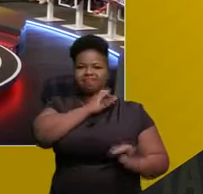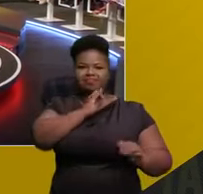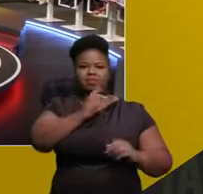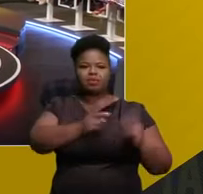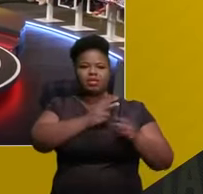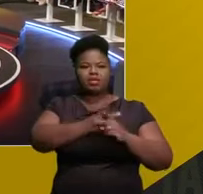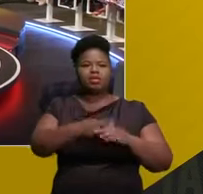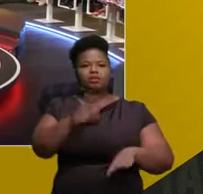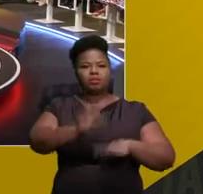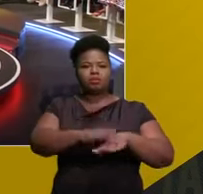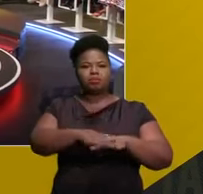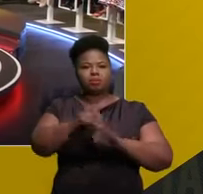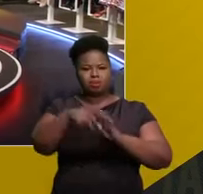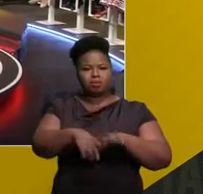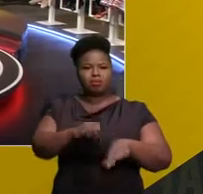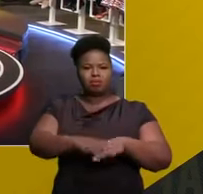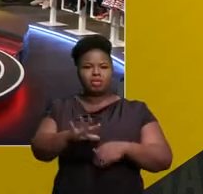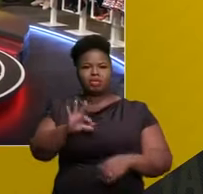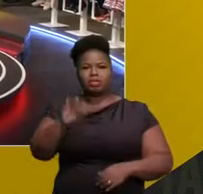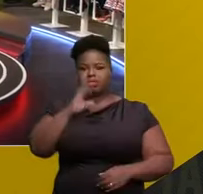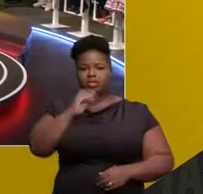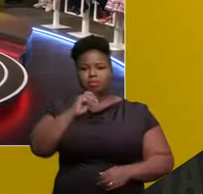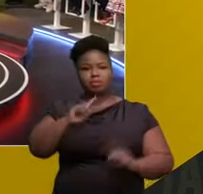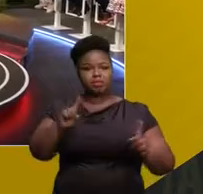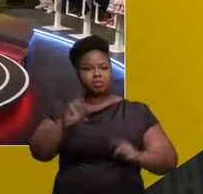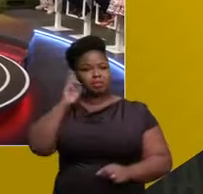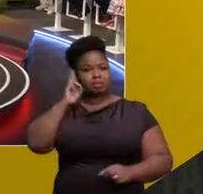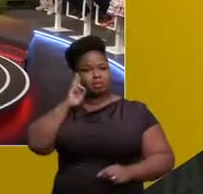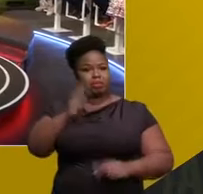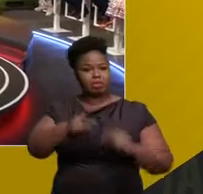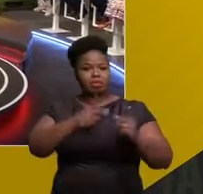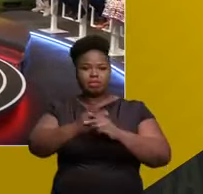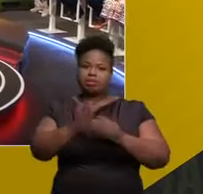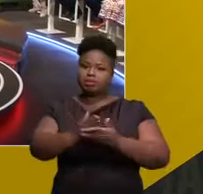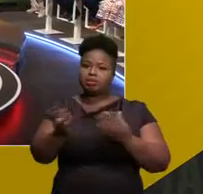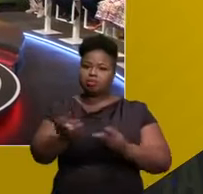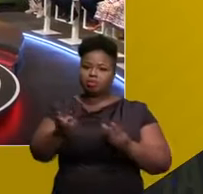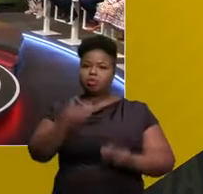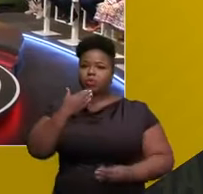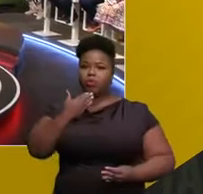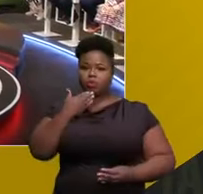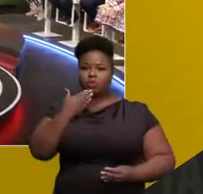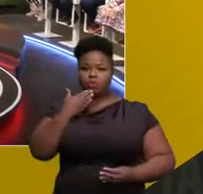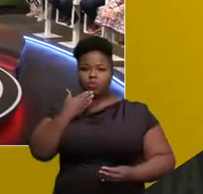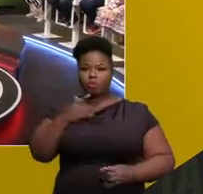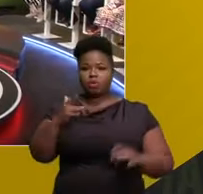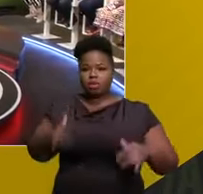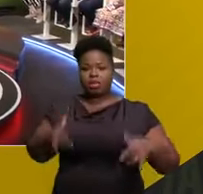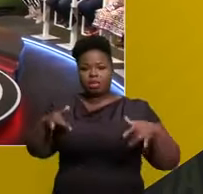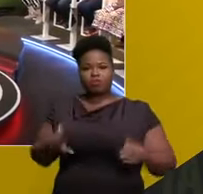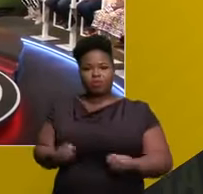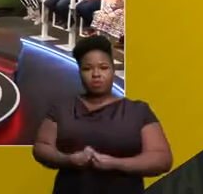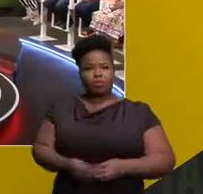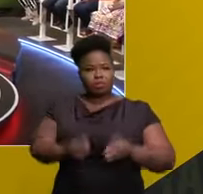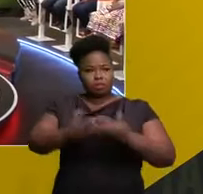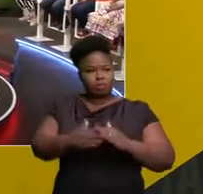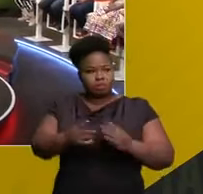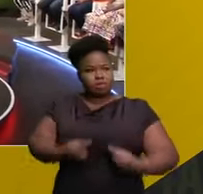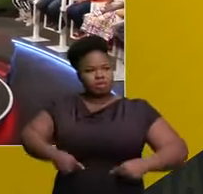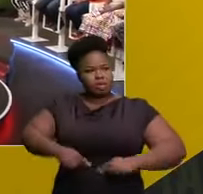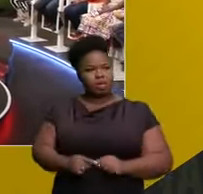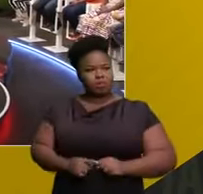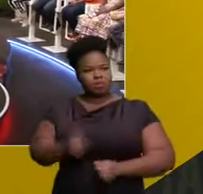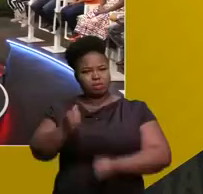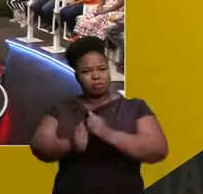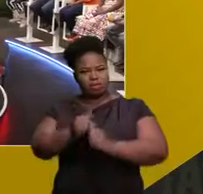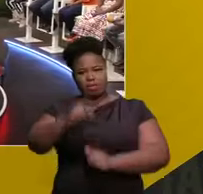think that's what we're going to be talking about. Lukhono mga Daily Thetha. And nakhona ukukhumbula ukuthi some of those people abakangayo, bahlala nathi endlini, bahlala emphakathini yethu, abobhuti